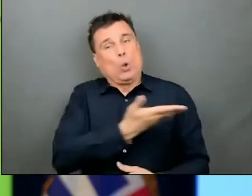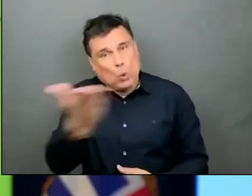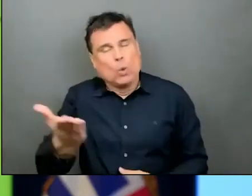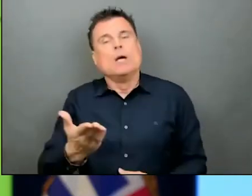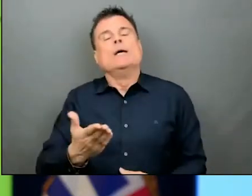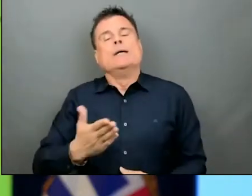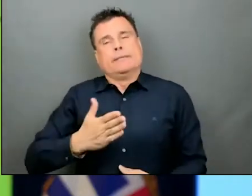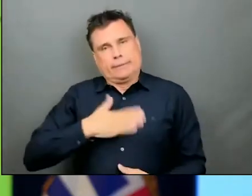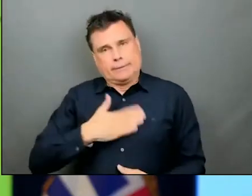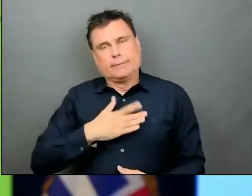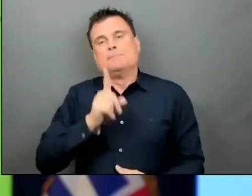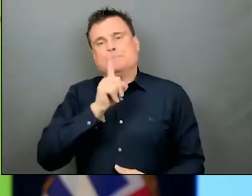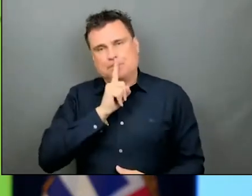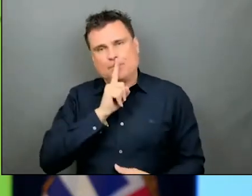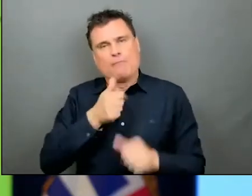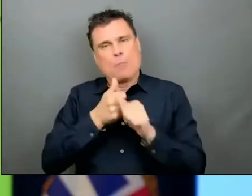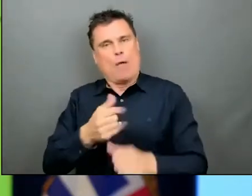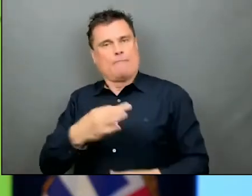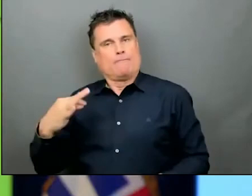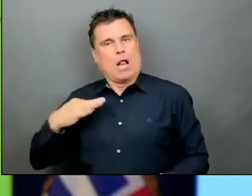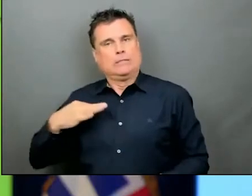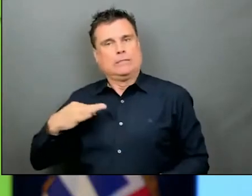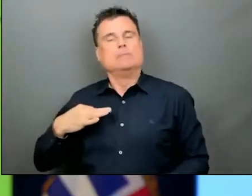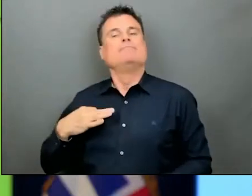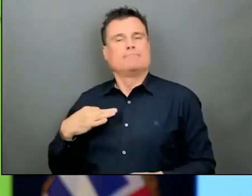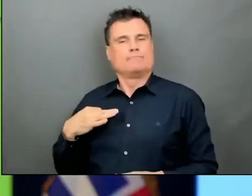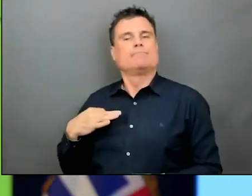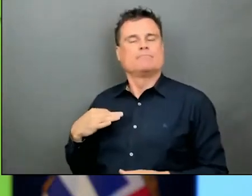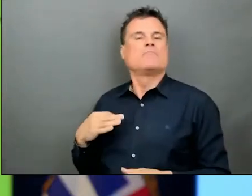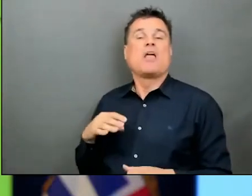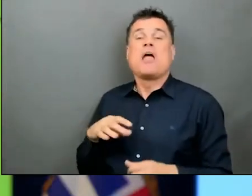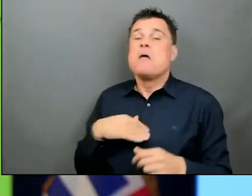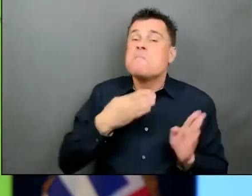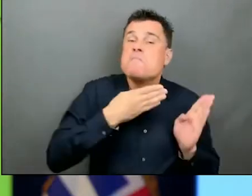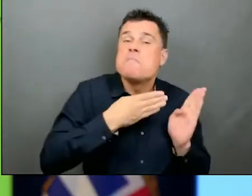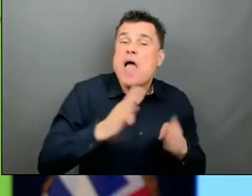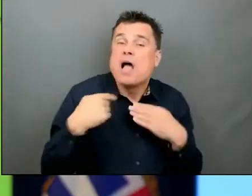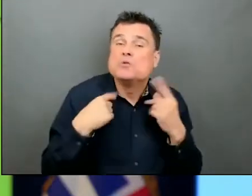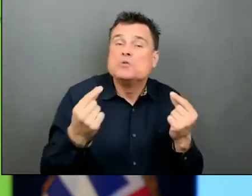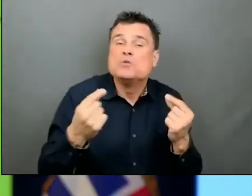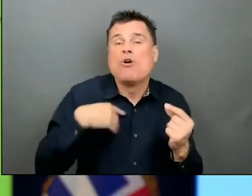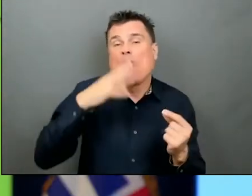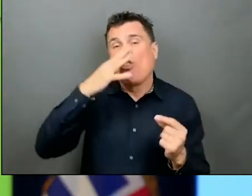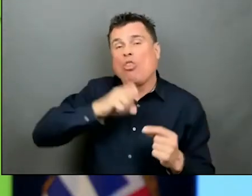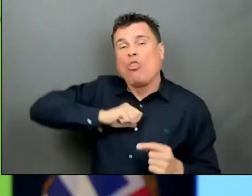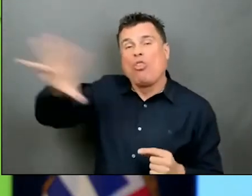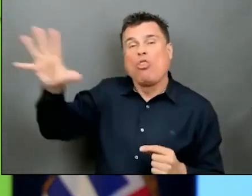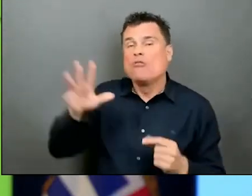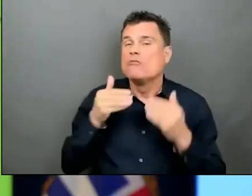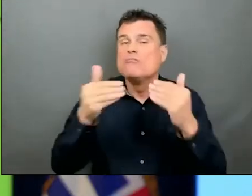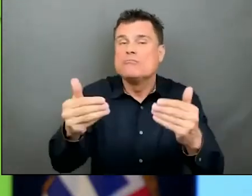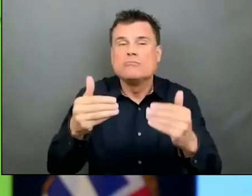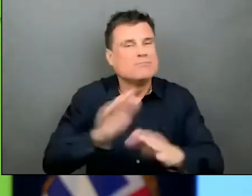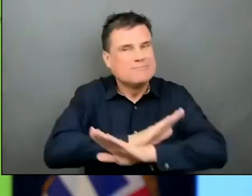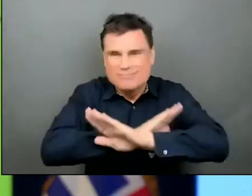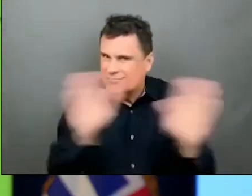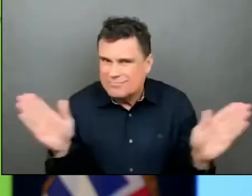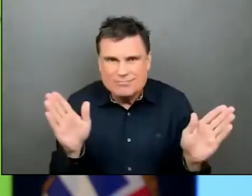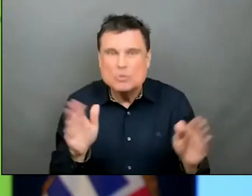or family member is planning to break the rules, let them know that now is not the time to travel. Help spread the